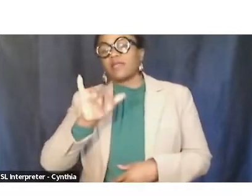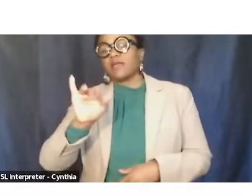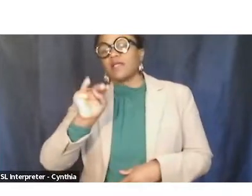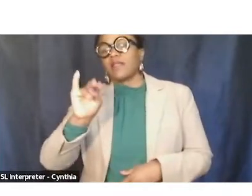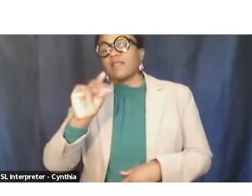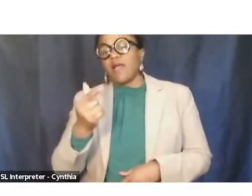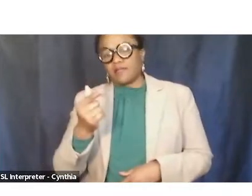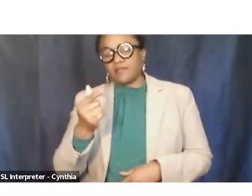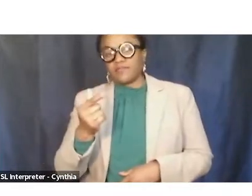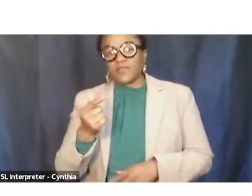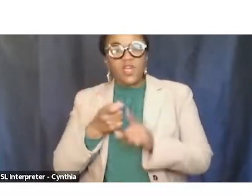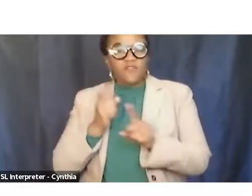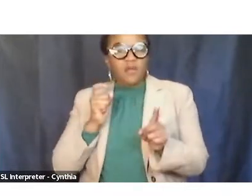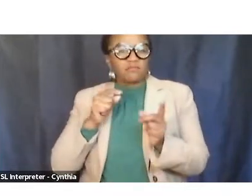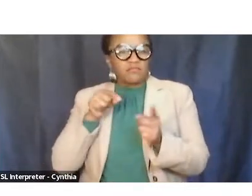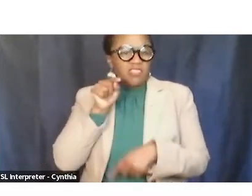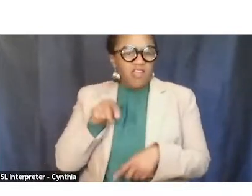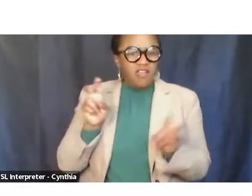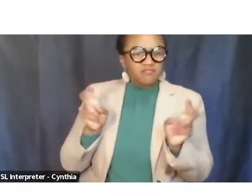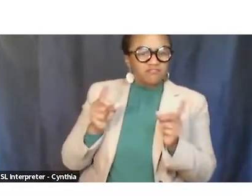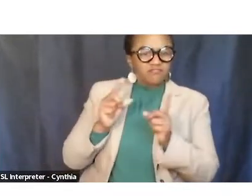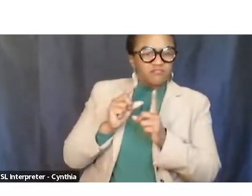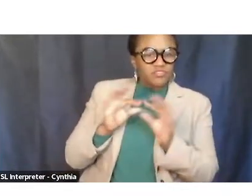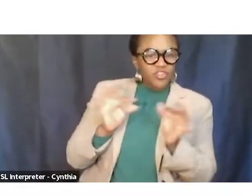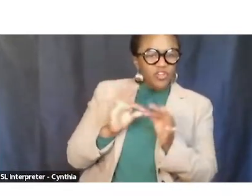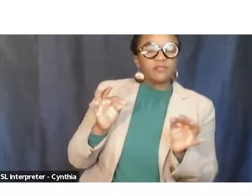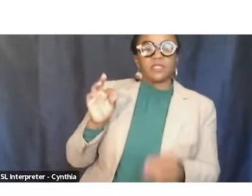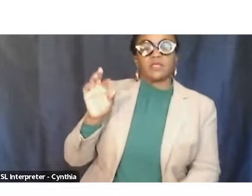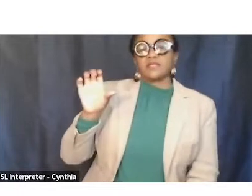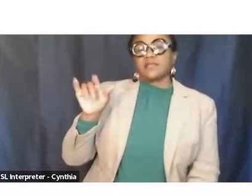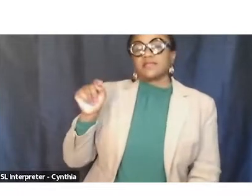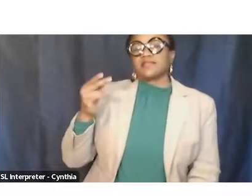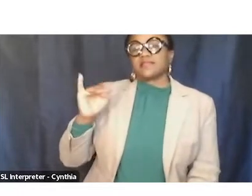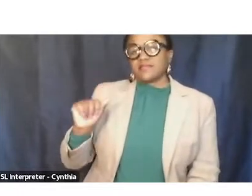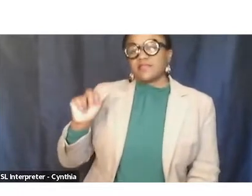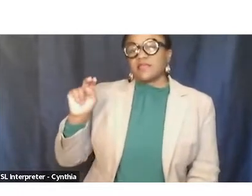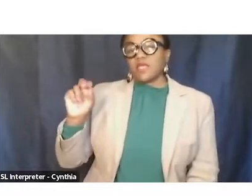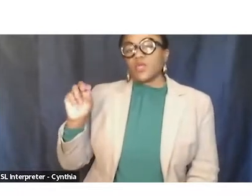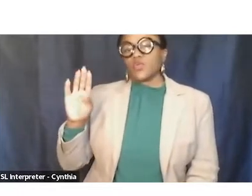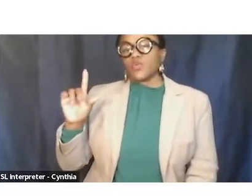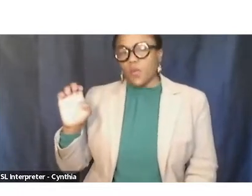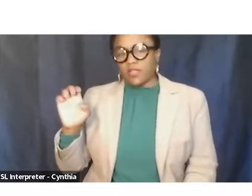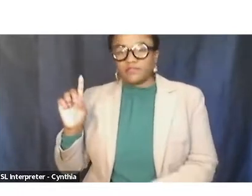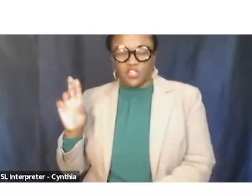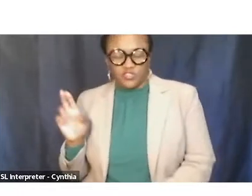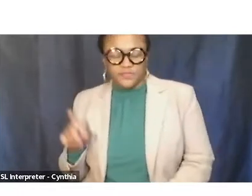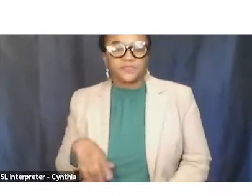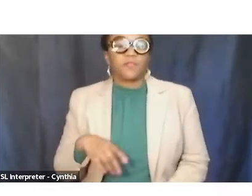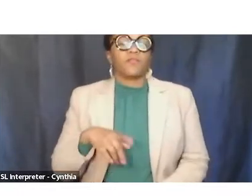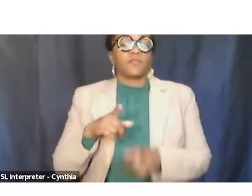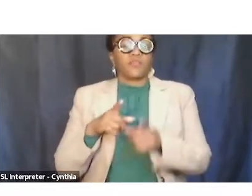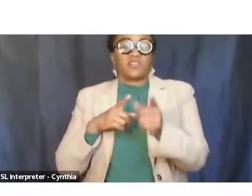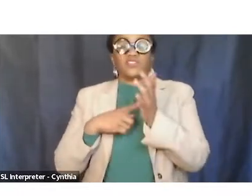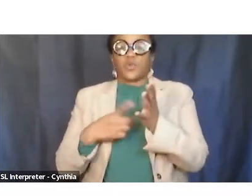Dr. Safiya Noble. In social media specifically, algorithms are used to display a lot of